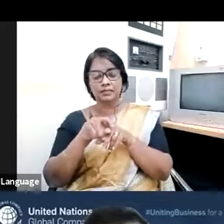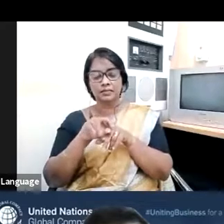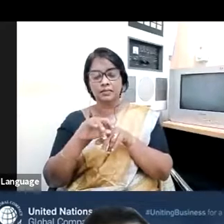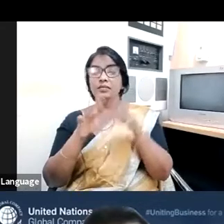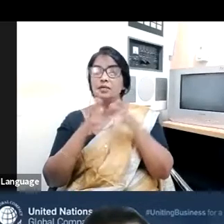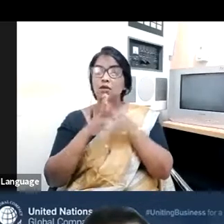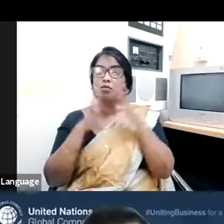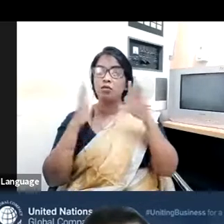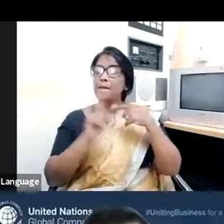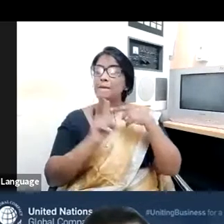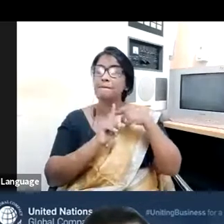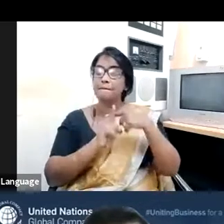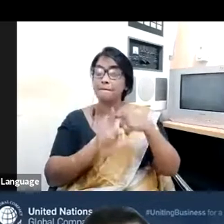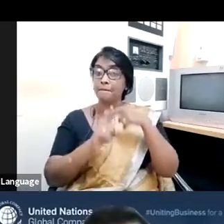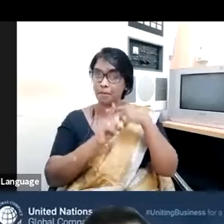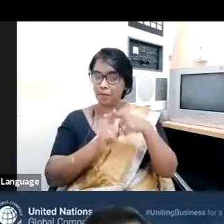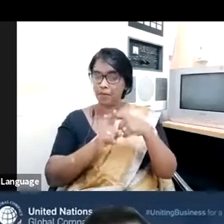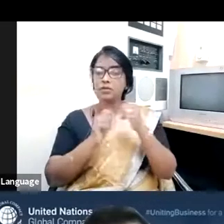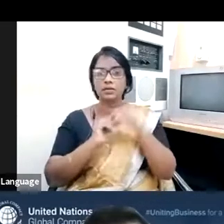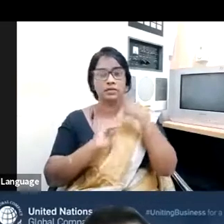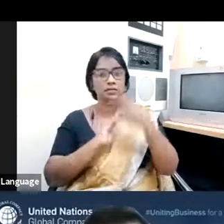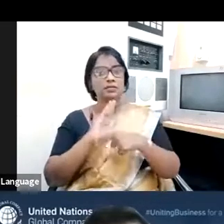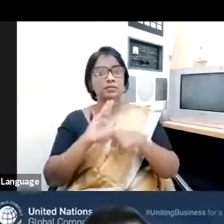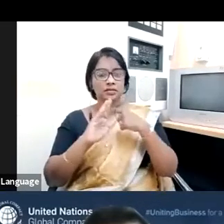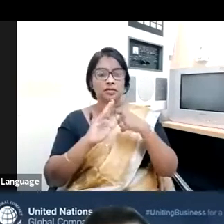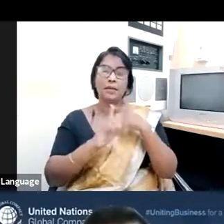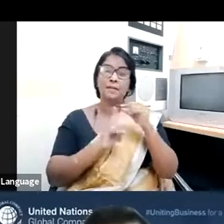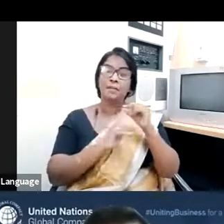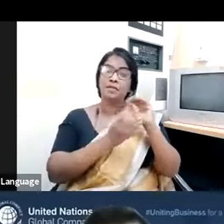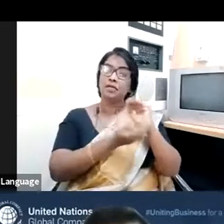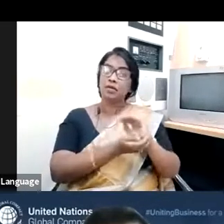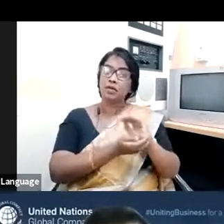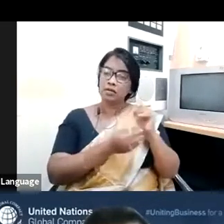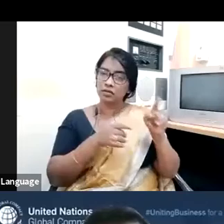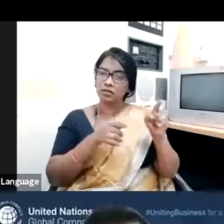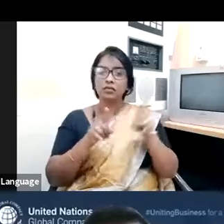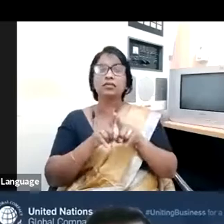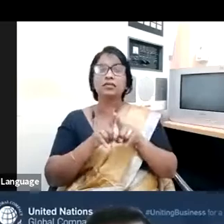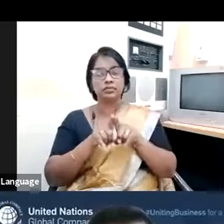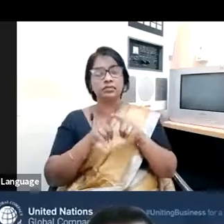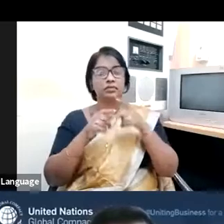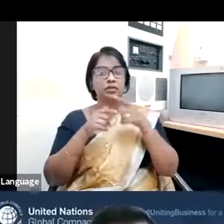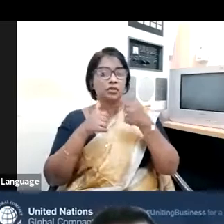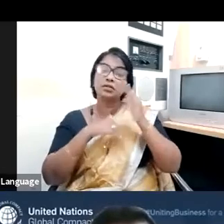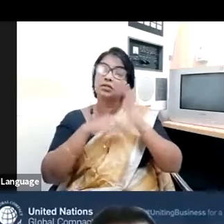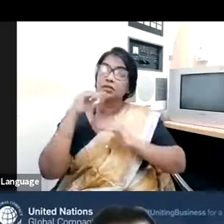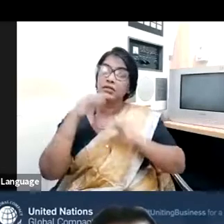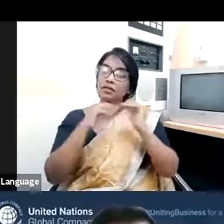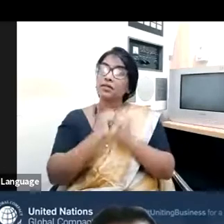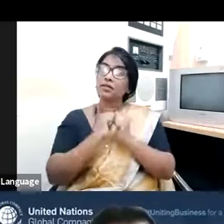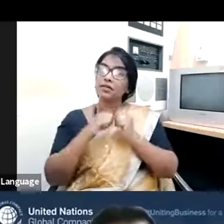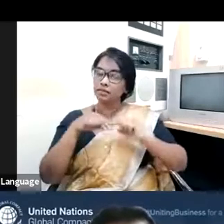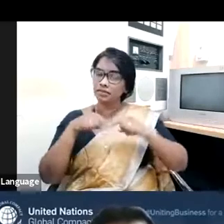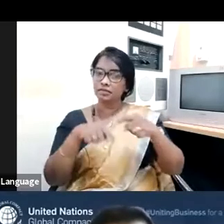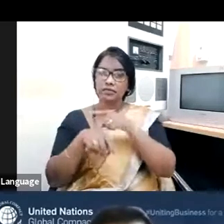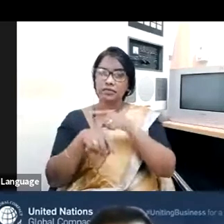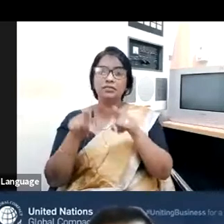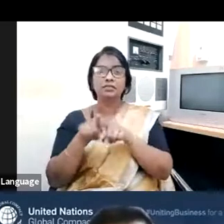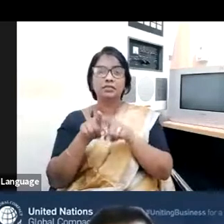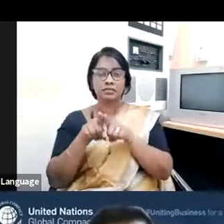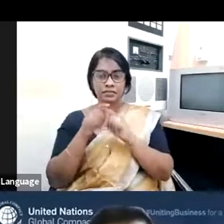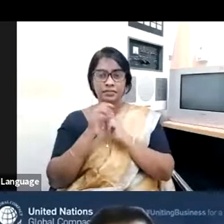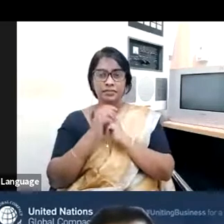private sector is holding good where this subject is concerned. Okay, Roshan, you had something to